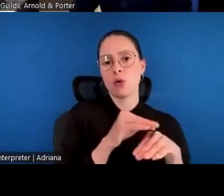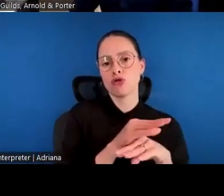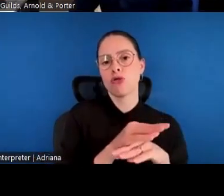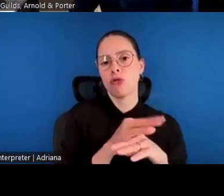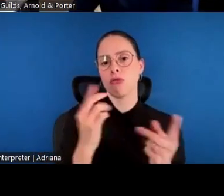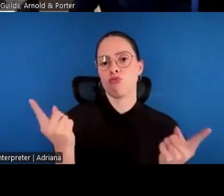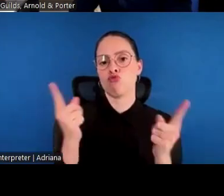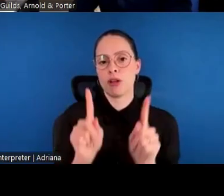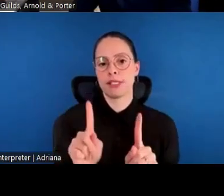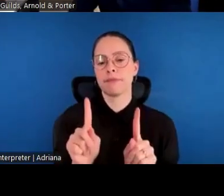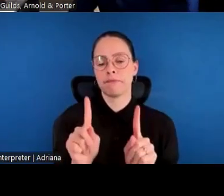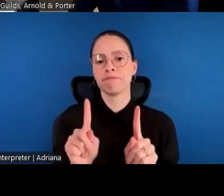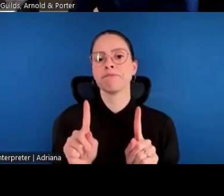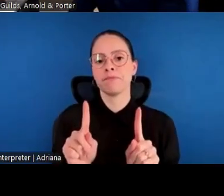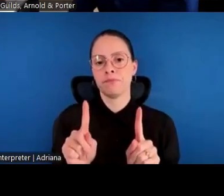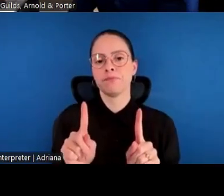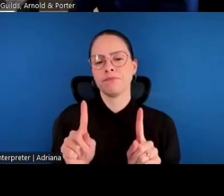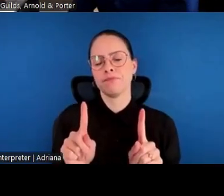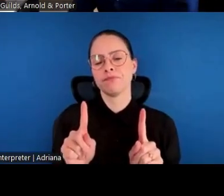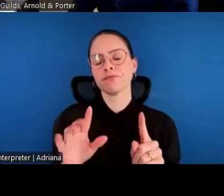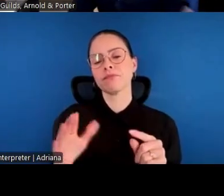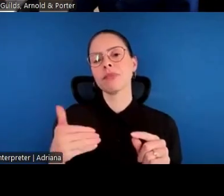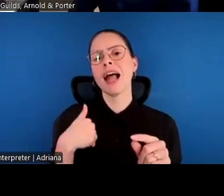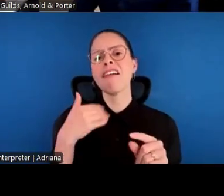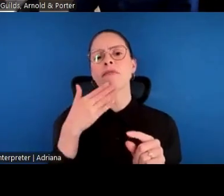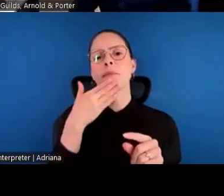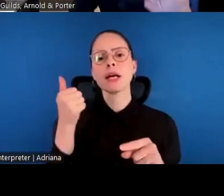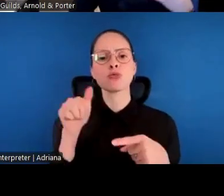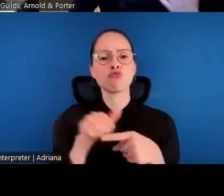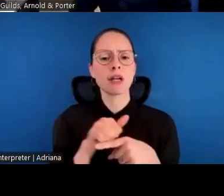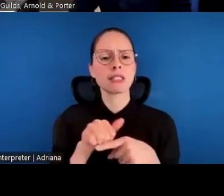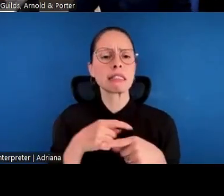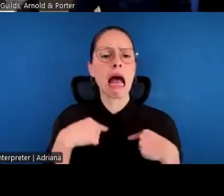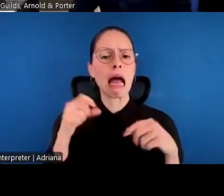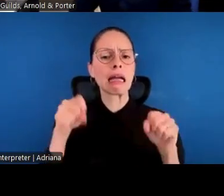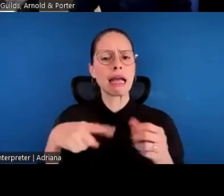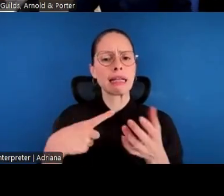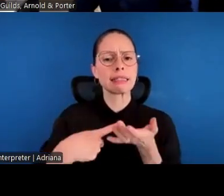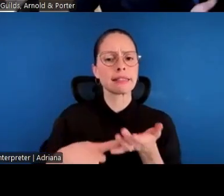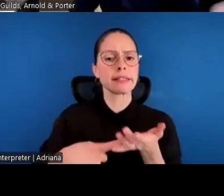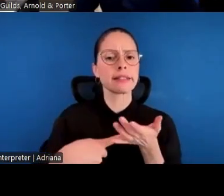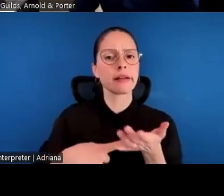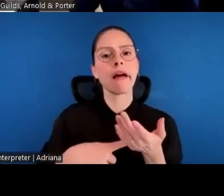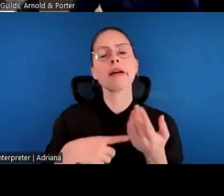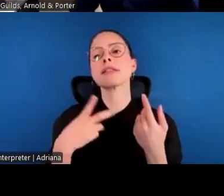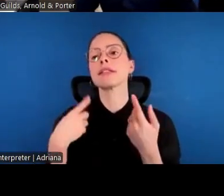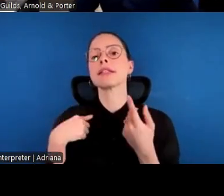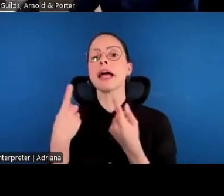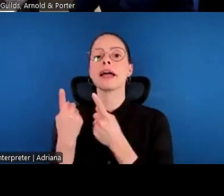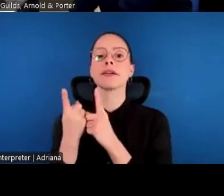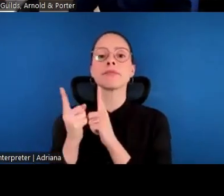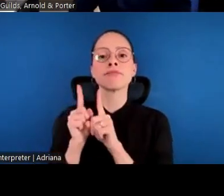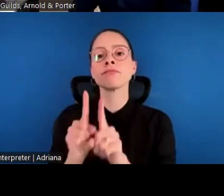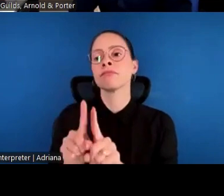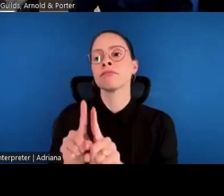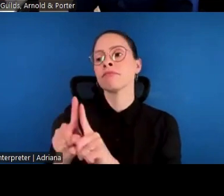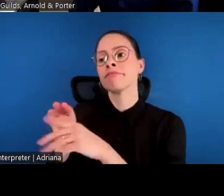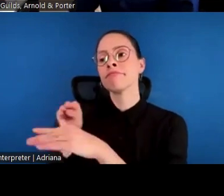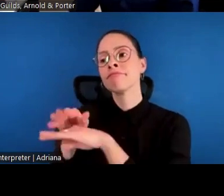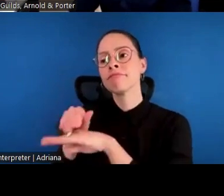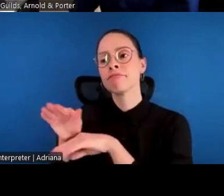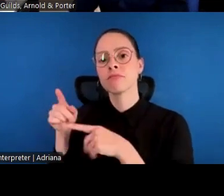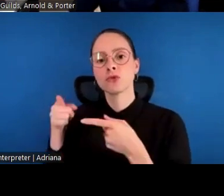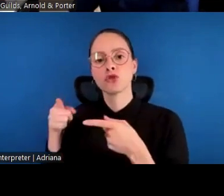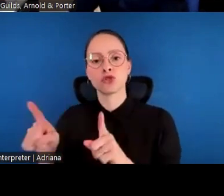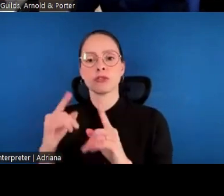interviews, right? So there are some best practices that I could talk about in terms of walking your client into an initial interview, what you bring, what you